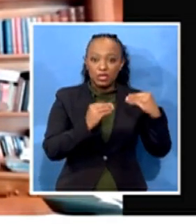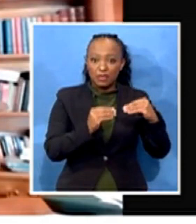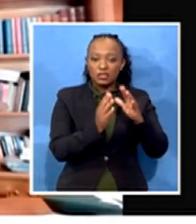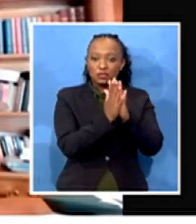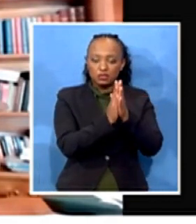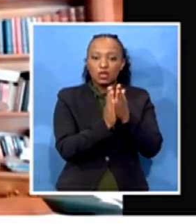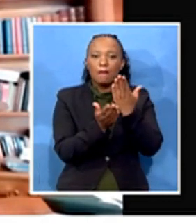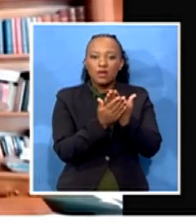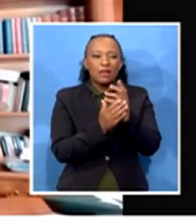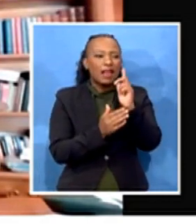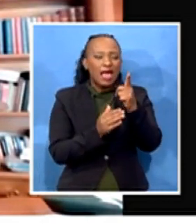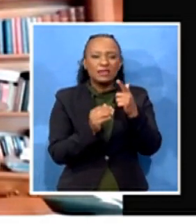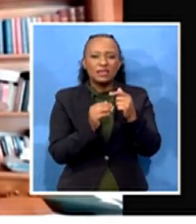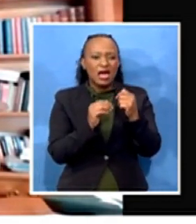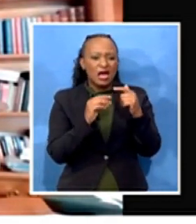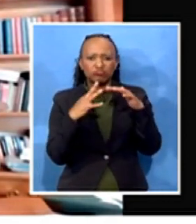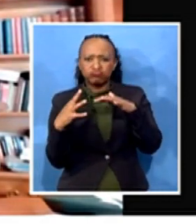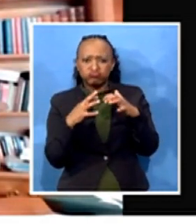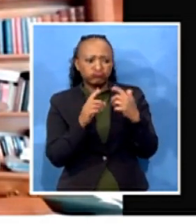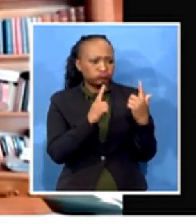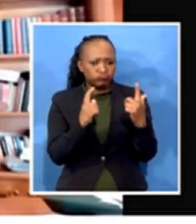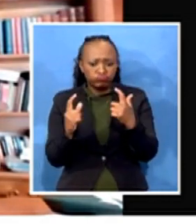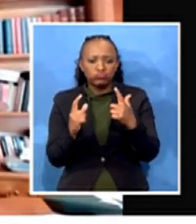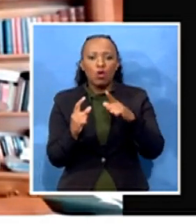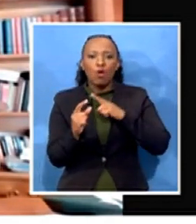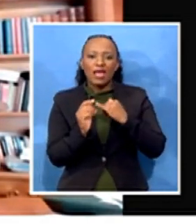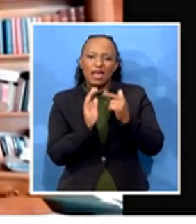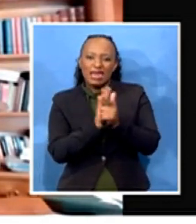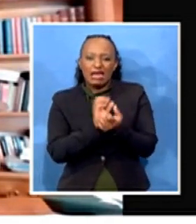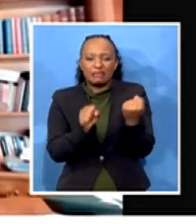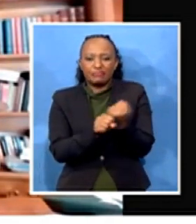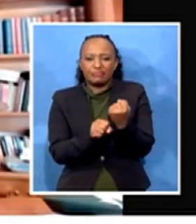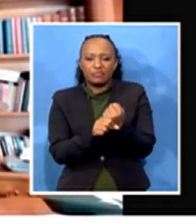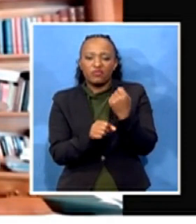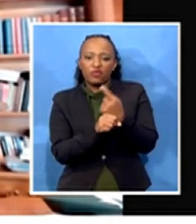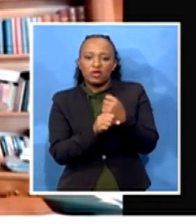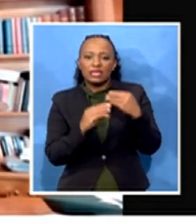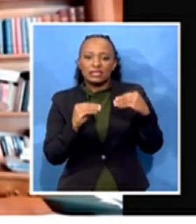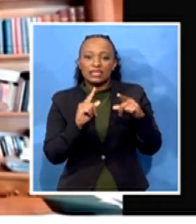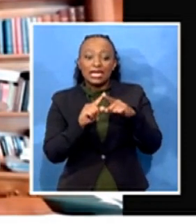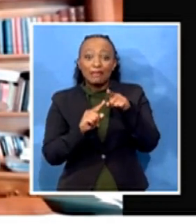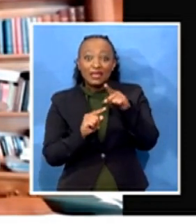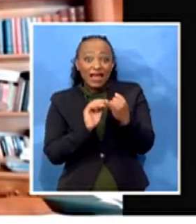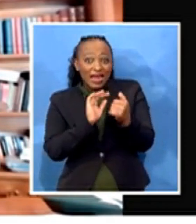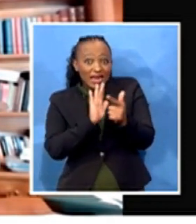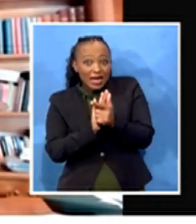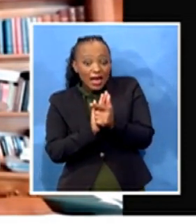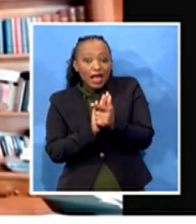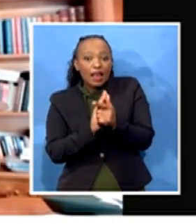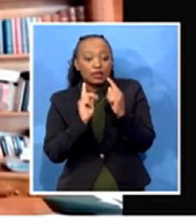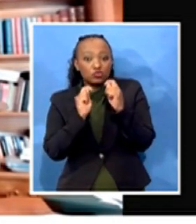Illegal operations threaten the safety of passengers and open the door for